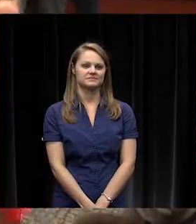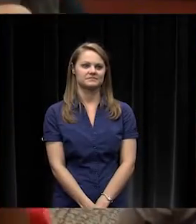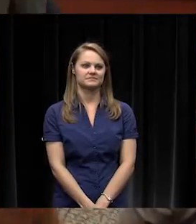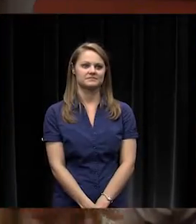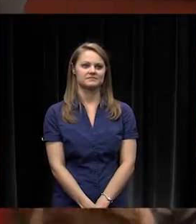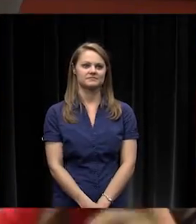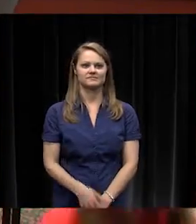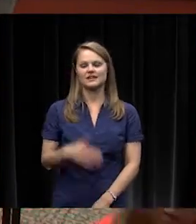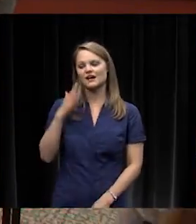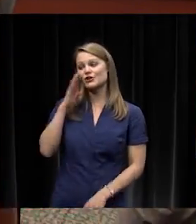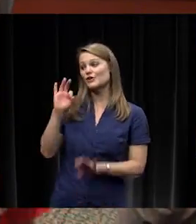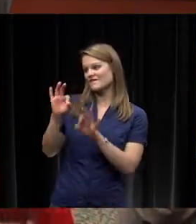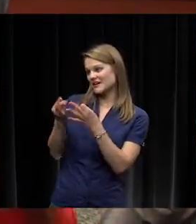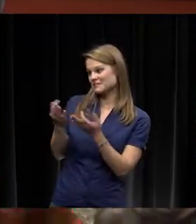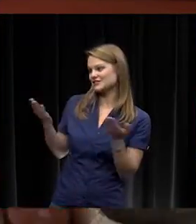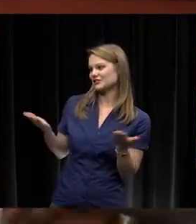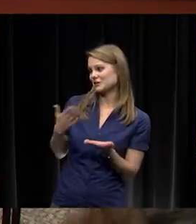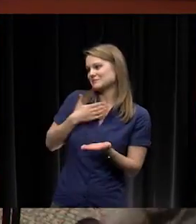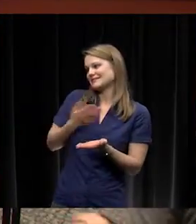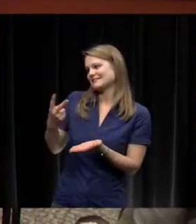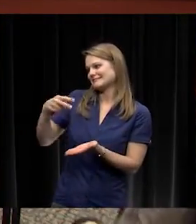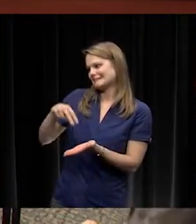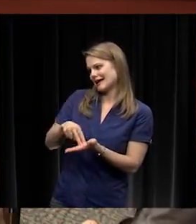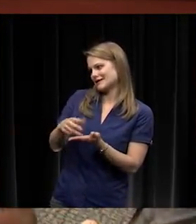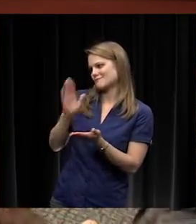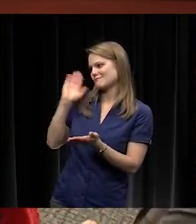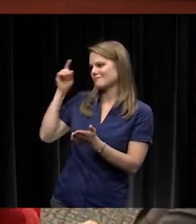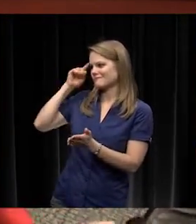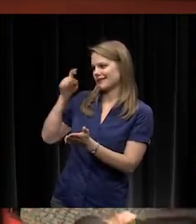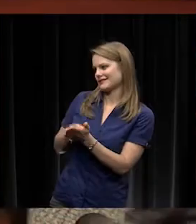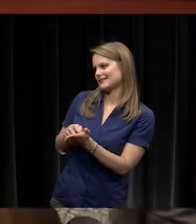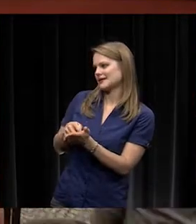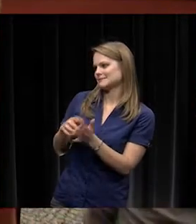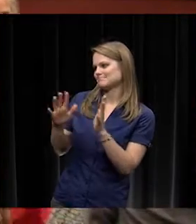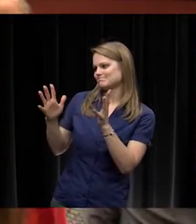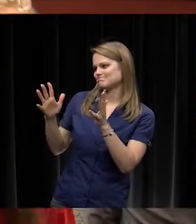I know your families are here as well. We'd love for them to stand and be recognized as well.